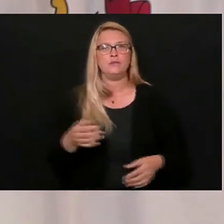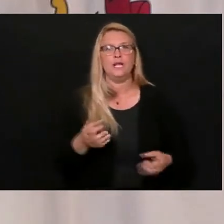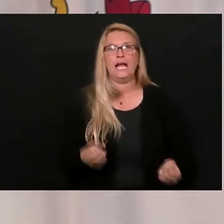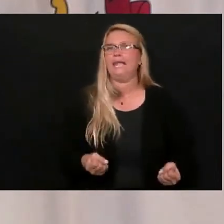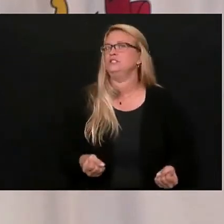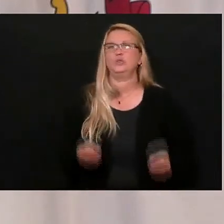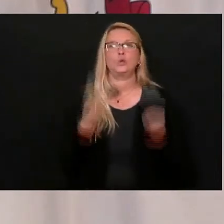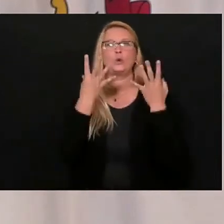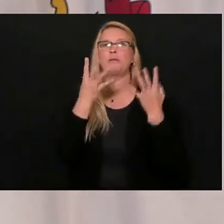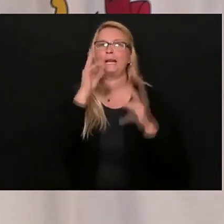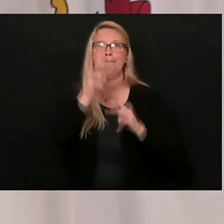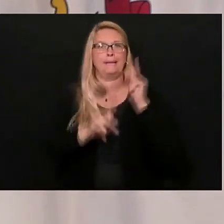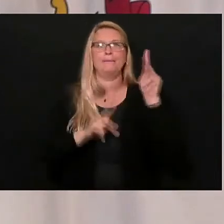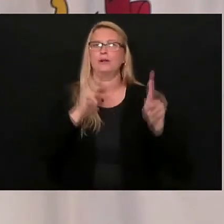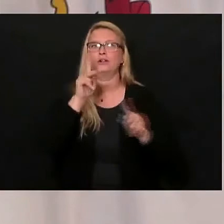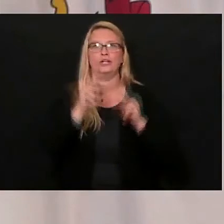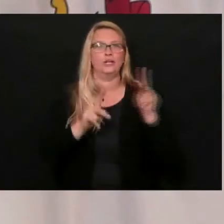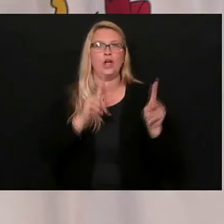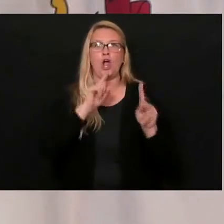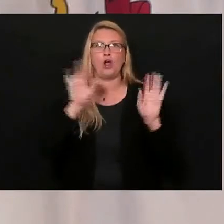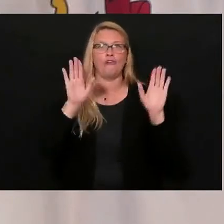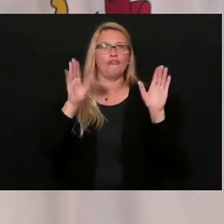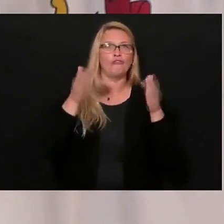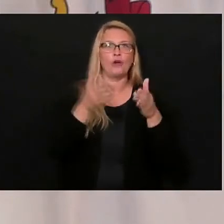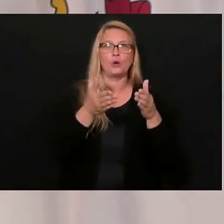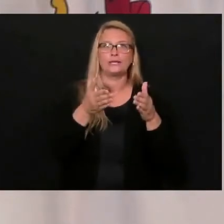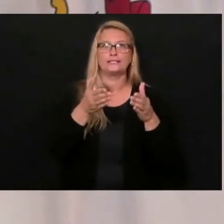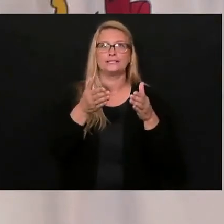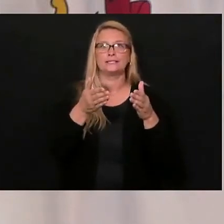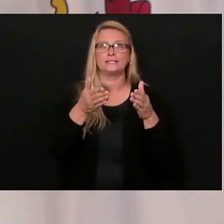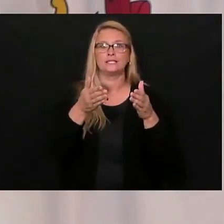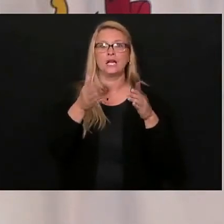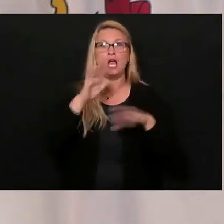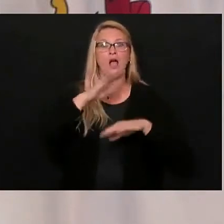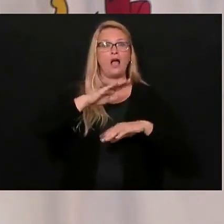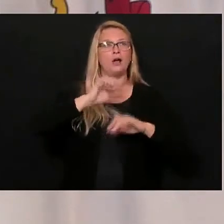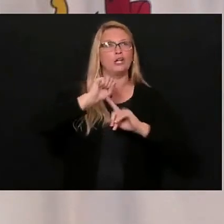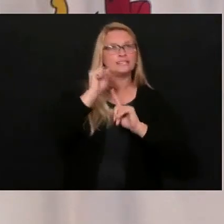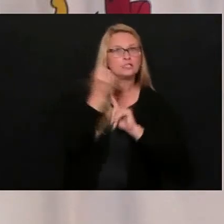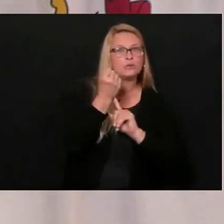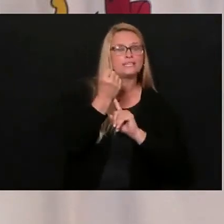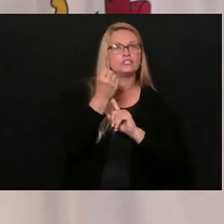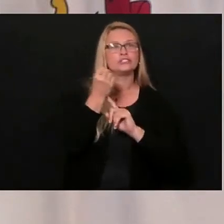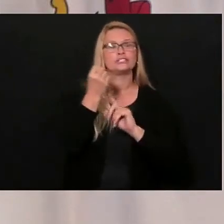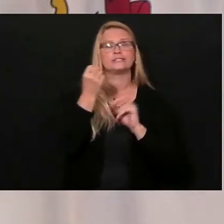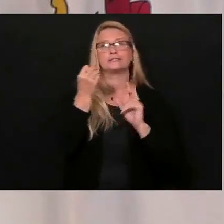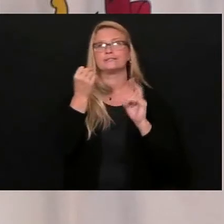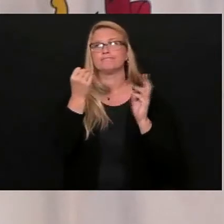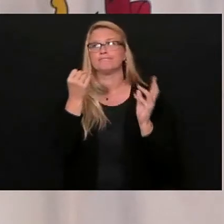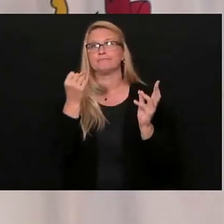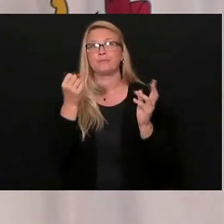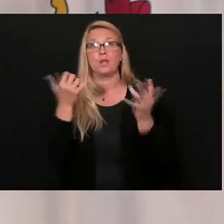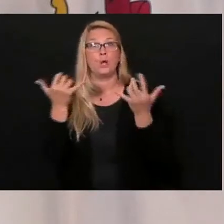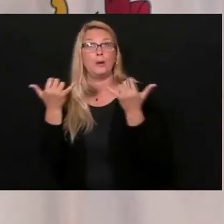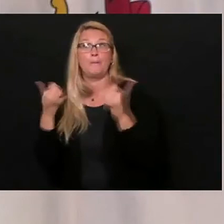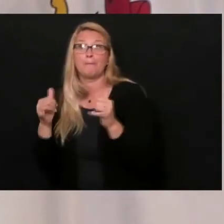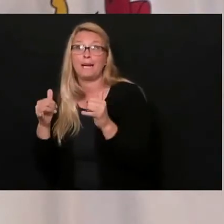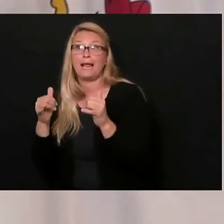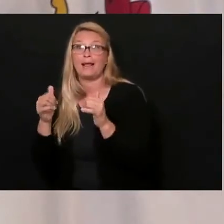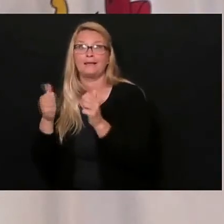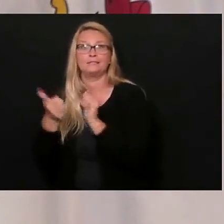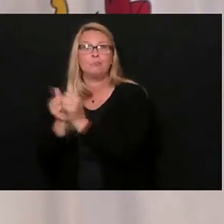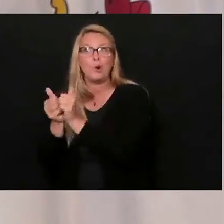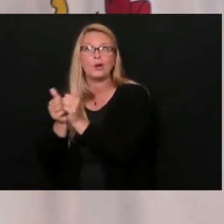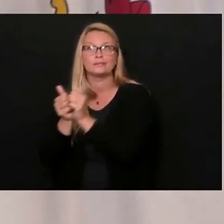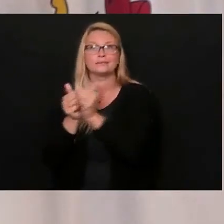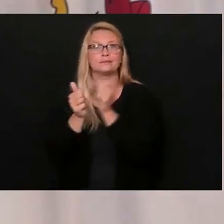many people are focused on situations, well, we need to play ball, we need to do